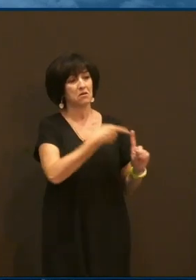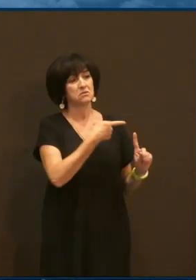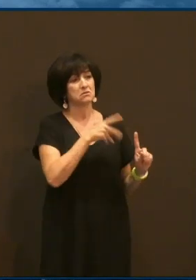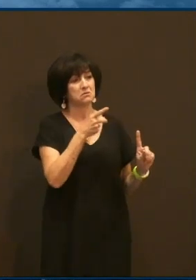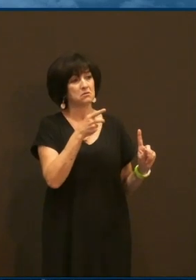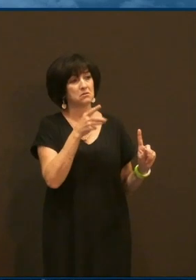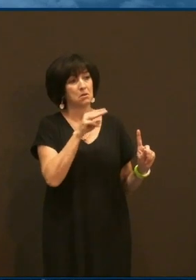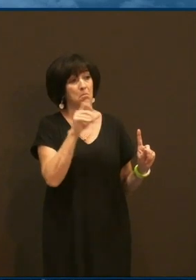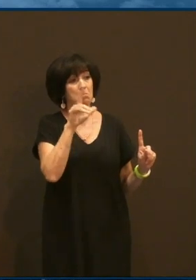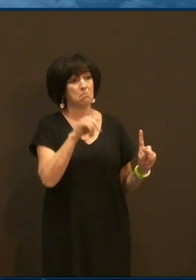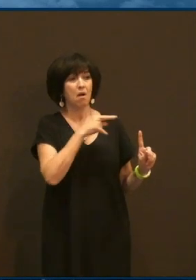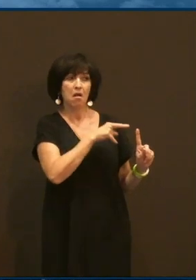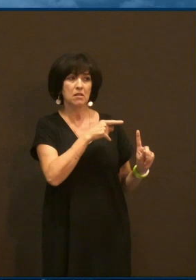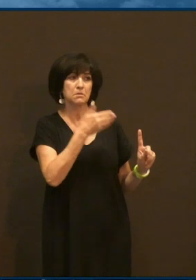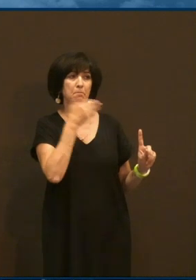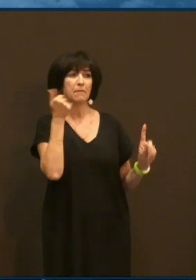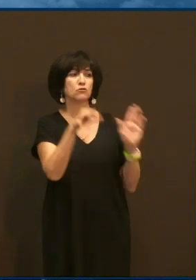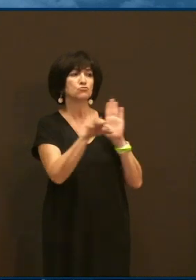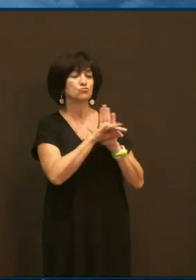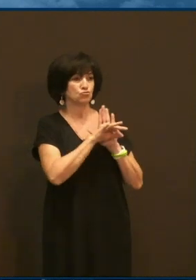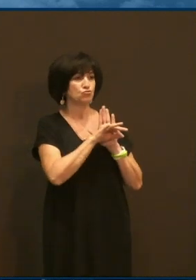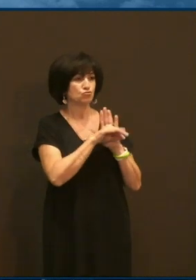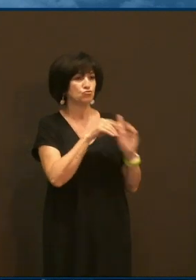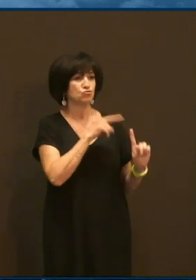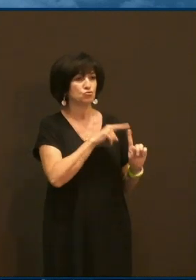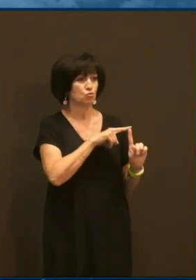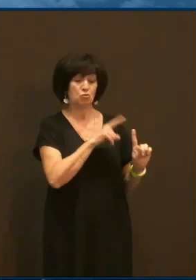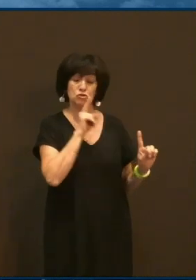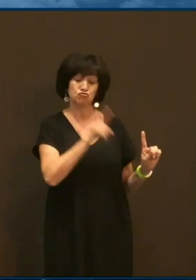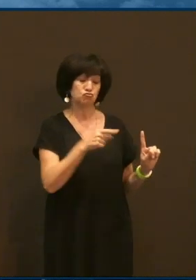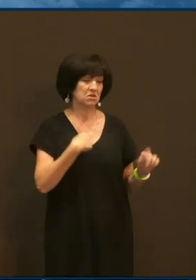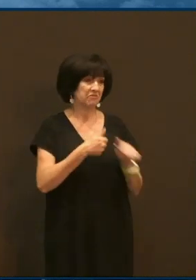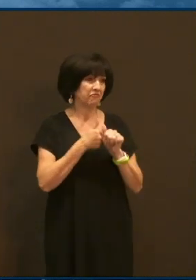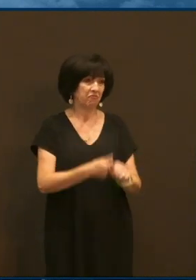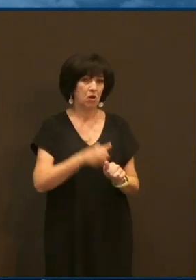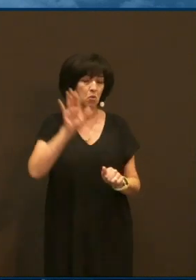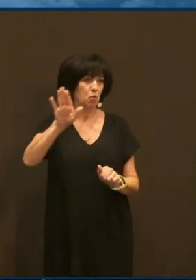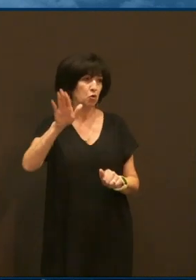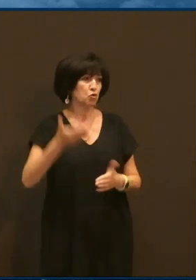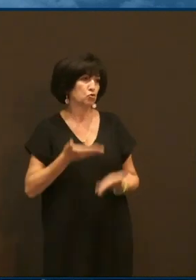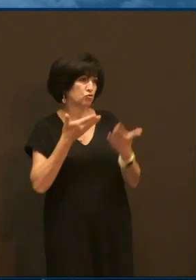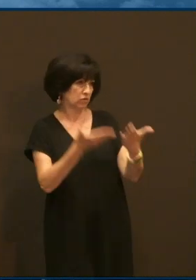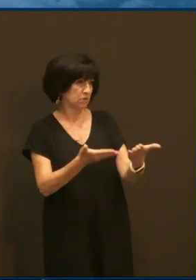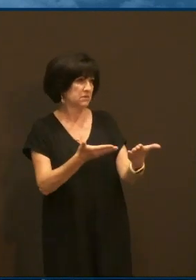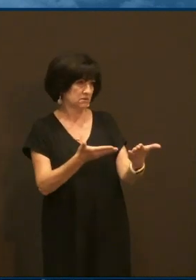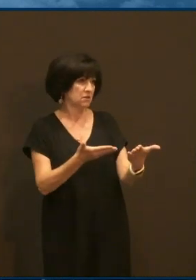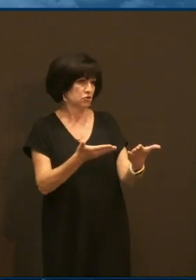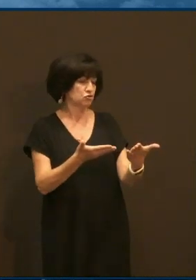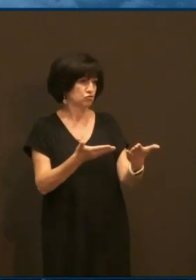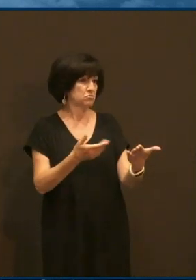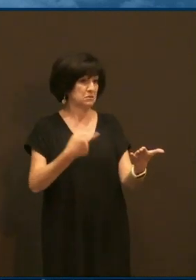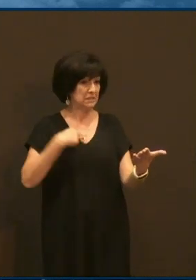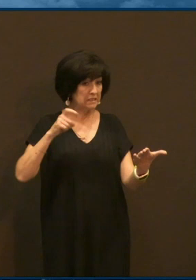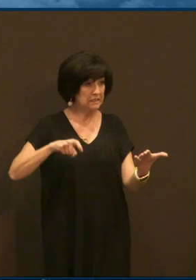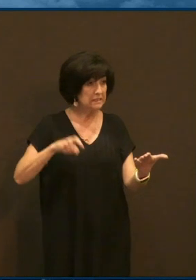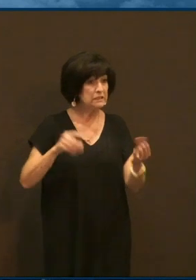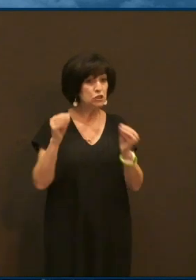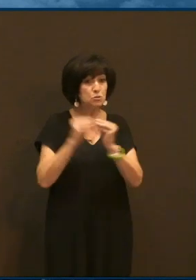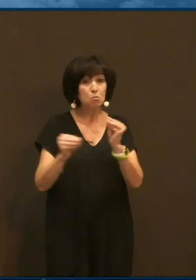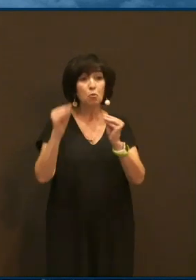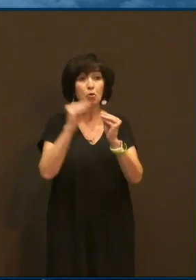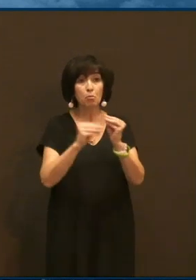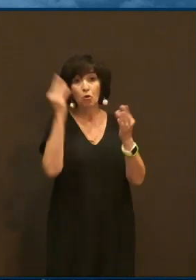I know Molly as I do, that was kind of all I needed. Obviously, various positions.